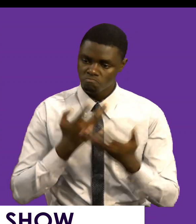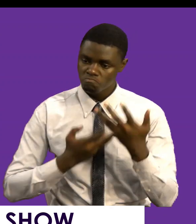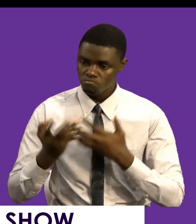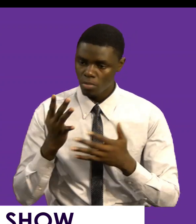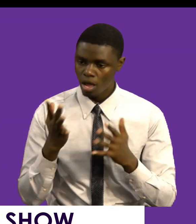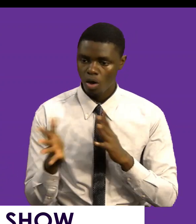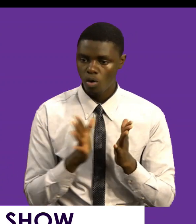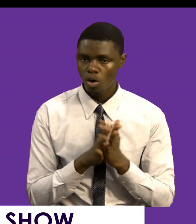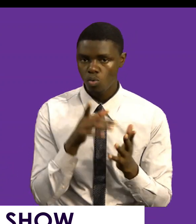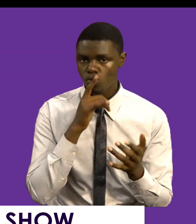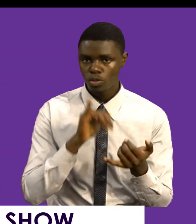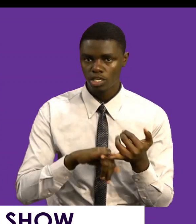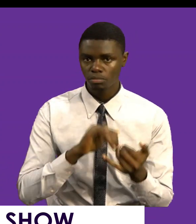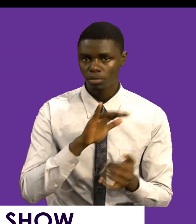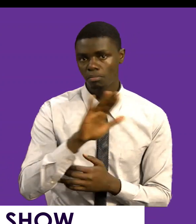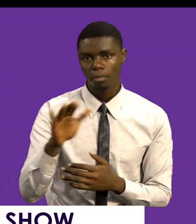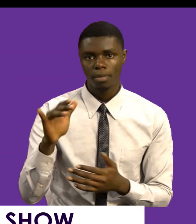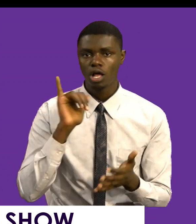real things.